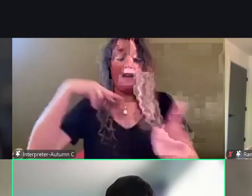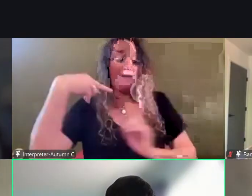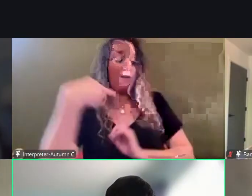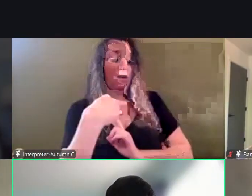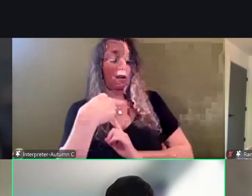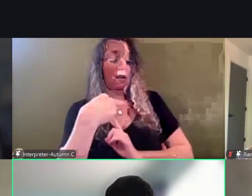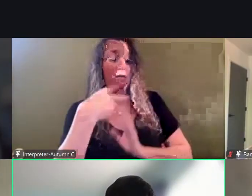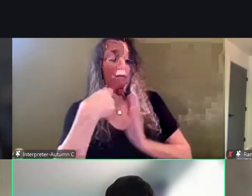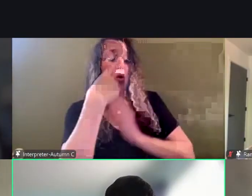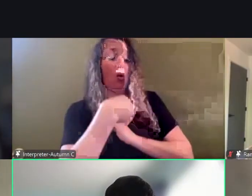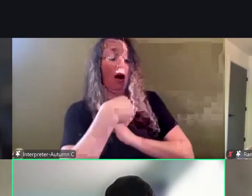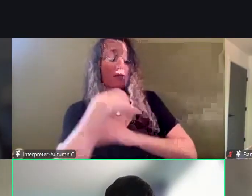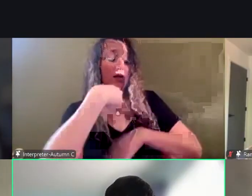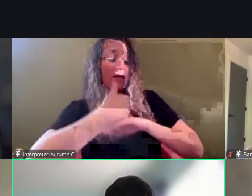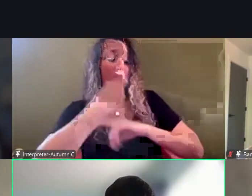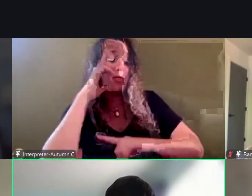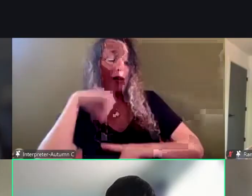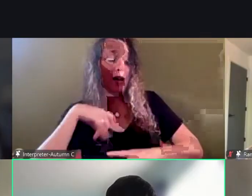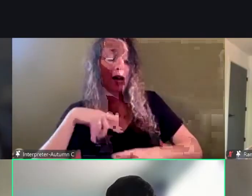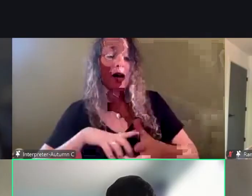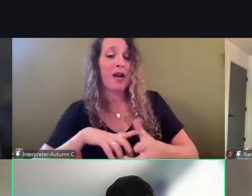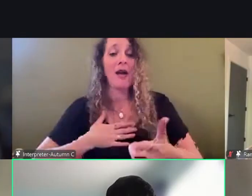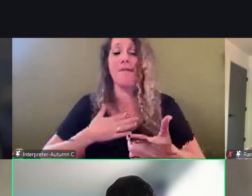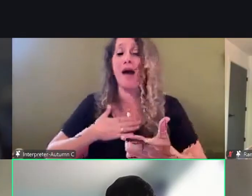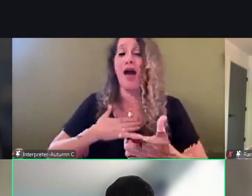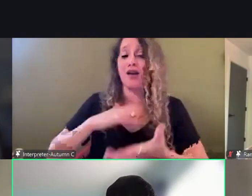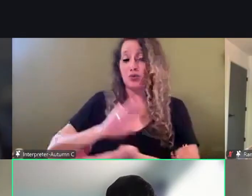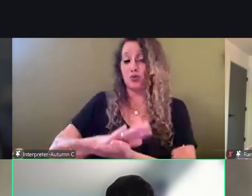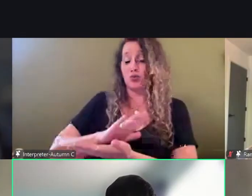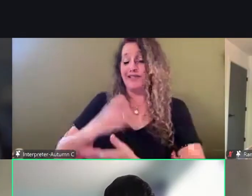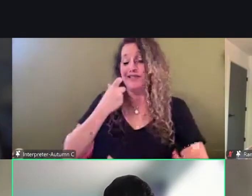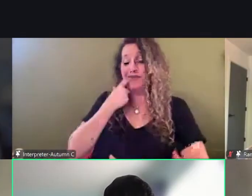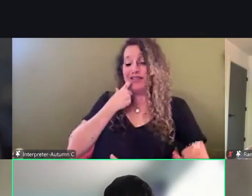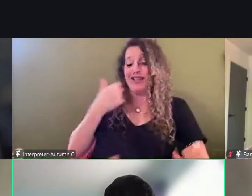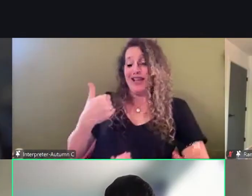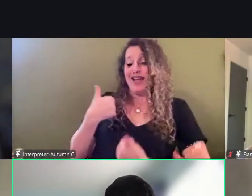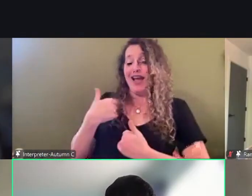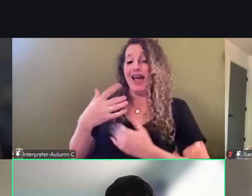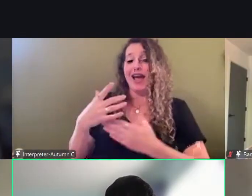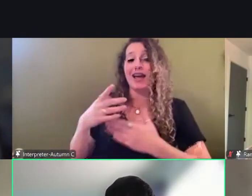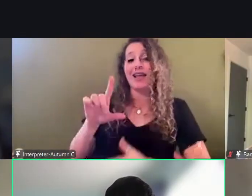in place for that. Like for example, my school just recently had our leads department